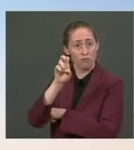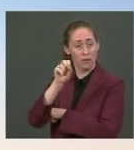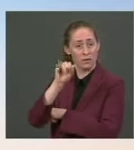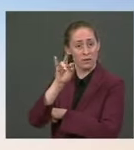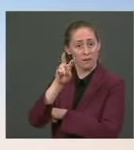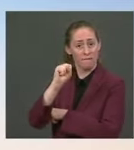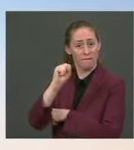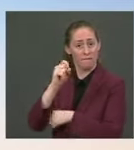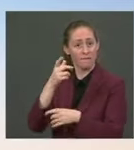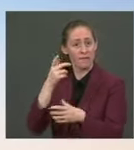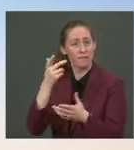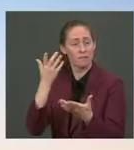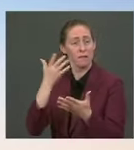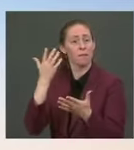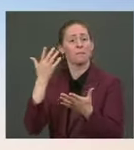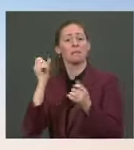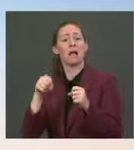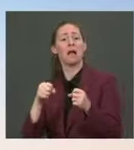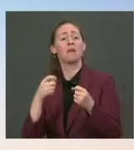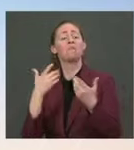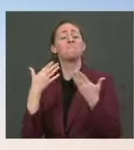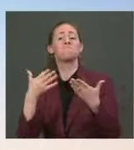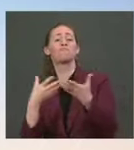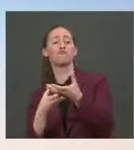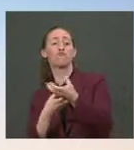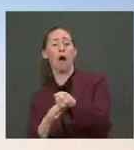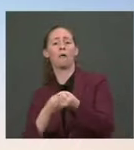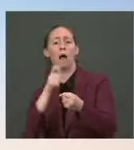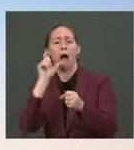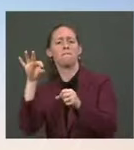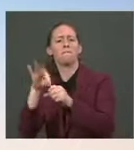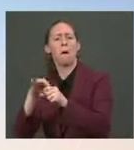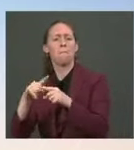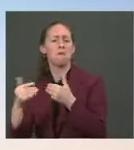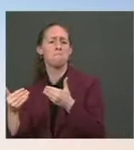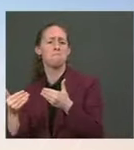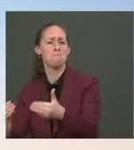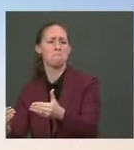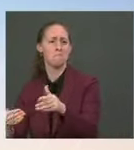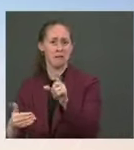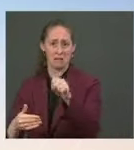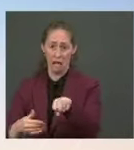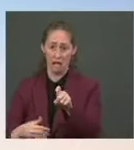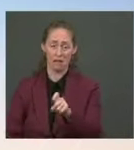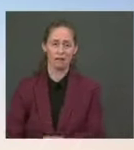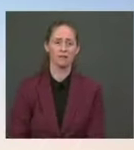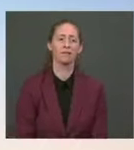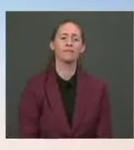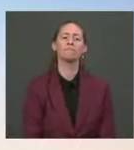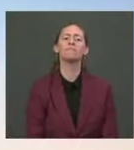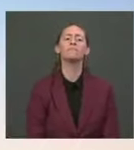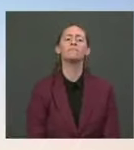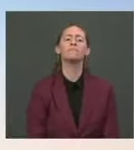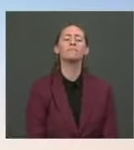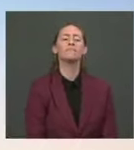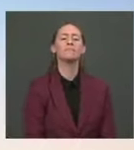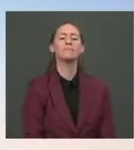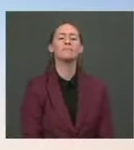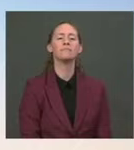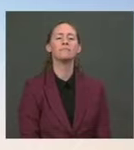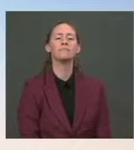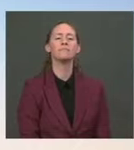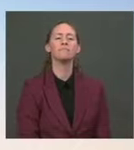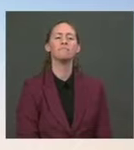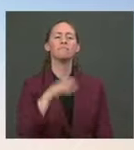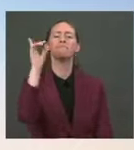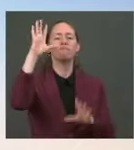vote should be acceptable? The president is not going there to litigate the legislative path forward. He